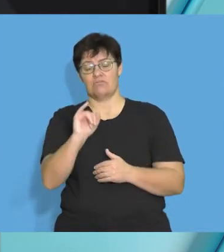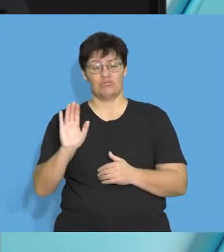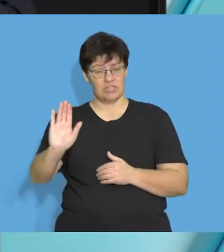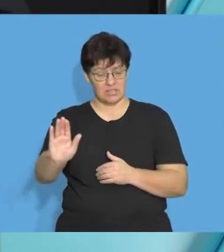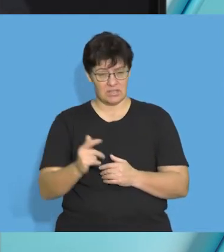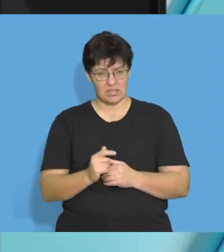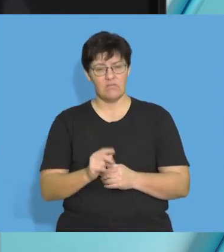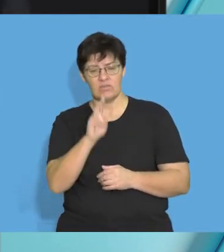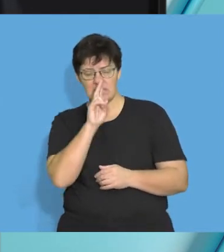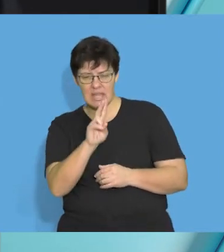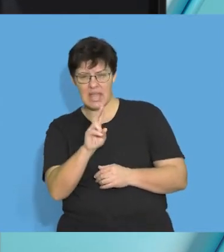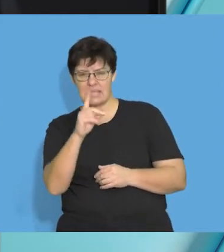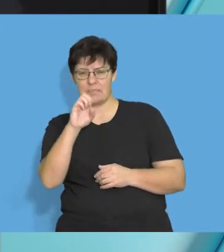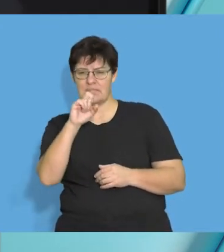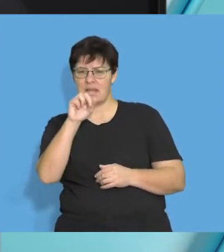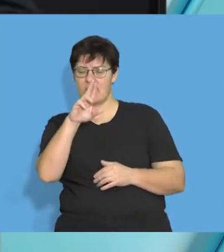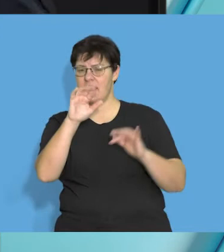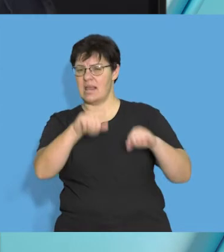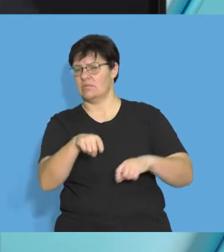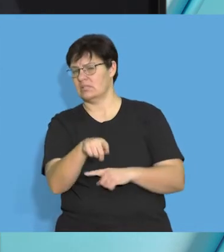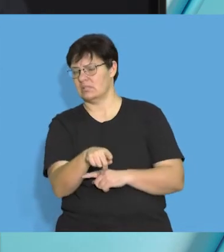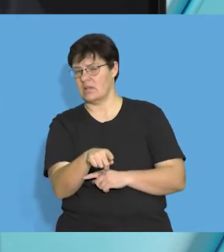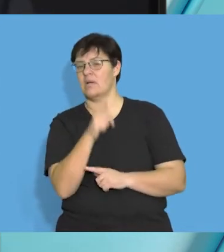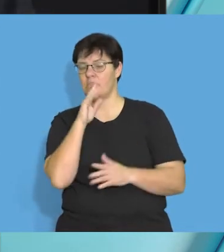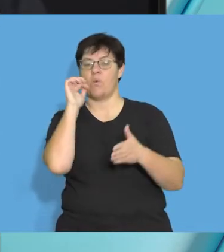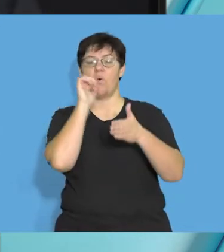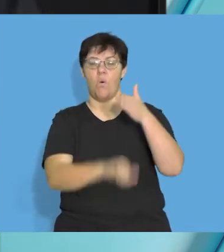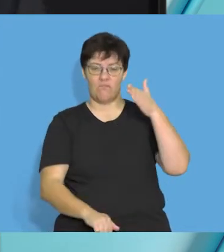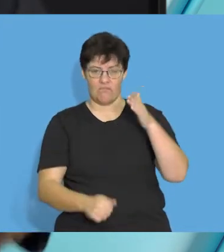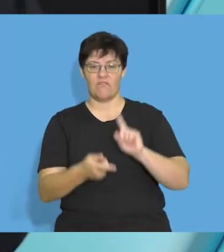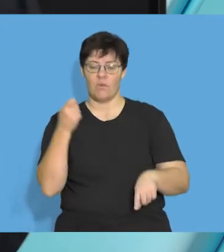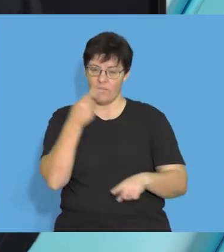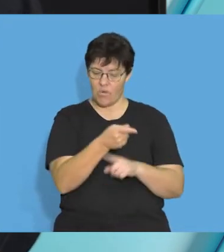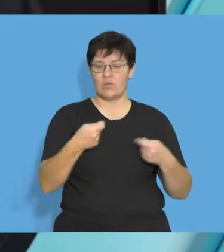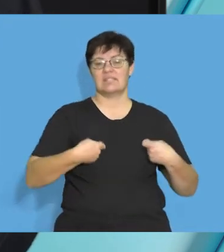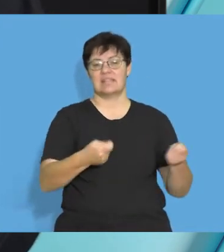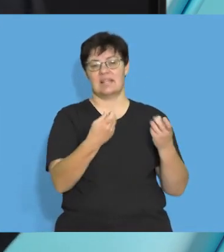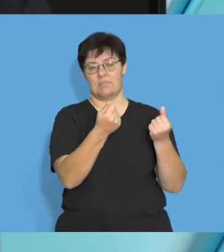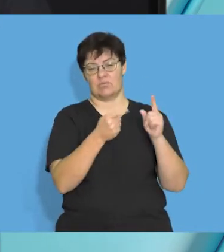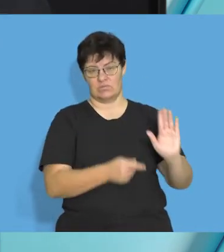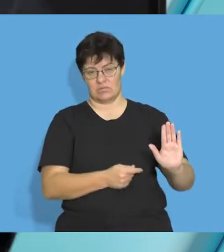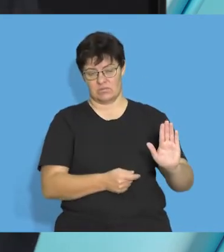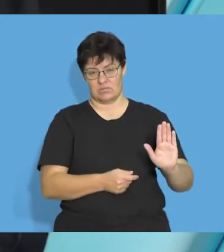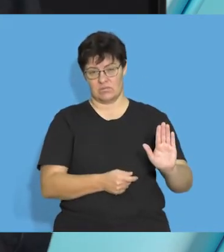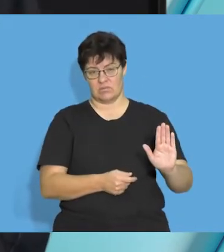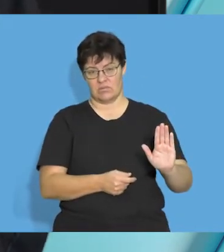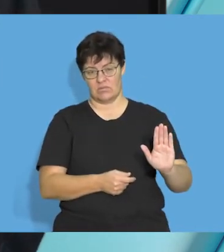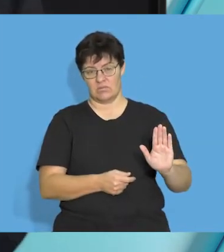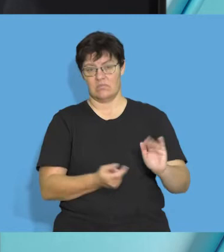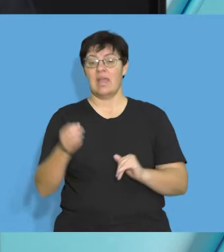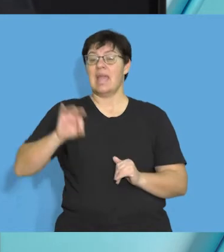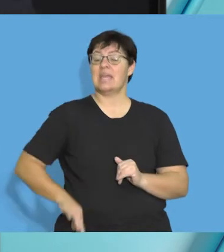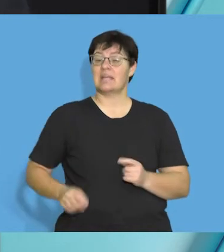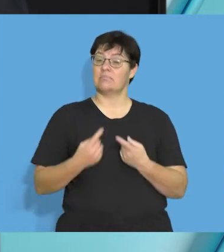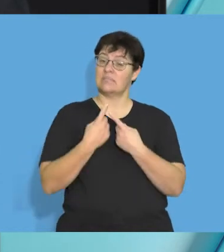the first thing that you do is you subtract it from your sales figure. So in an income statement,